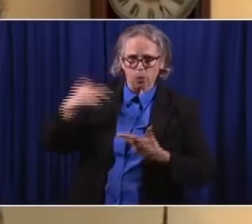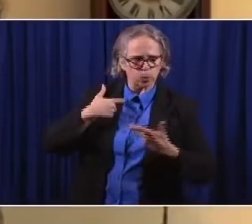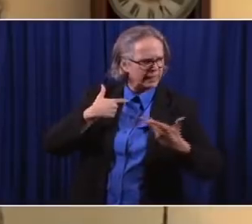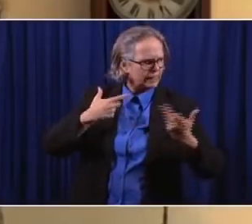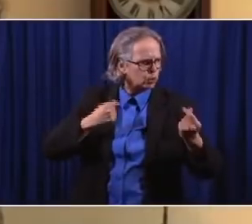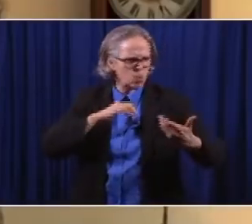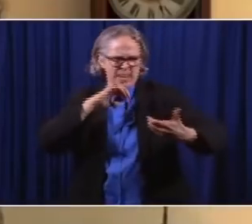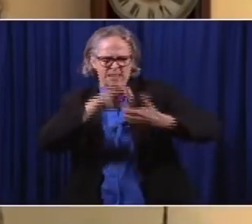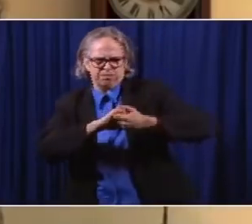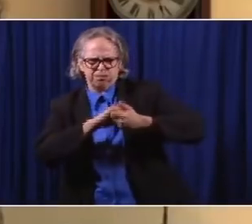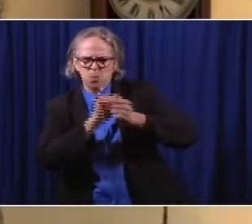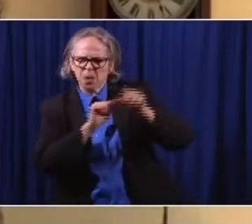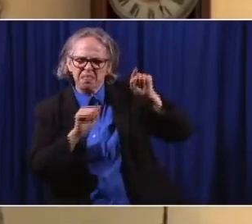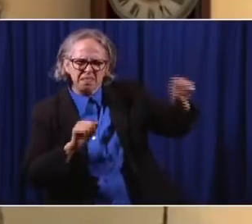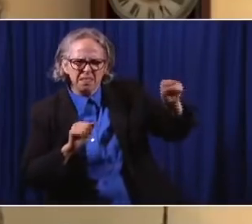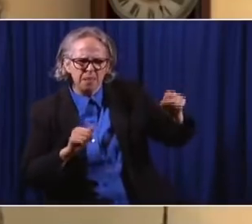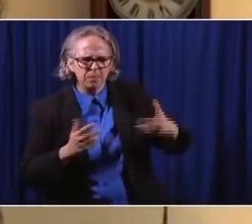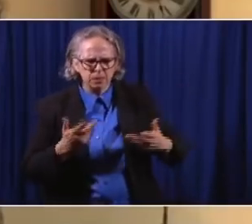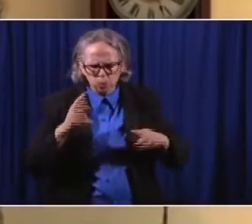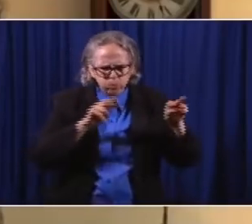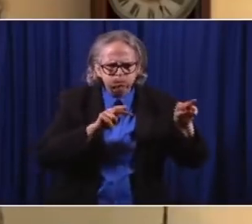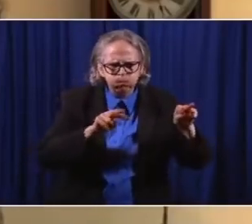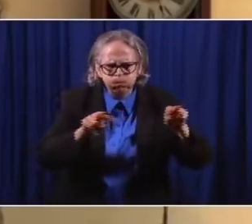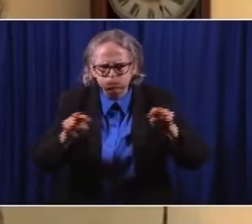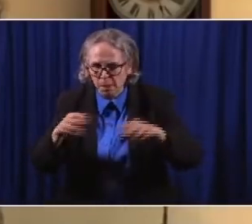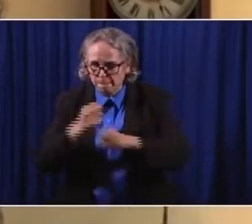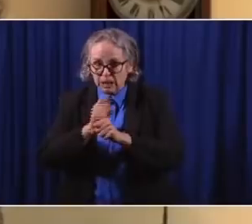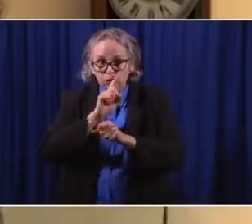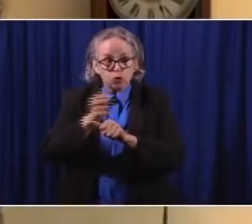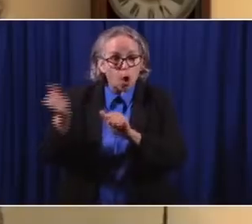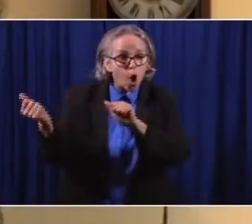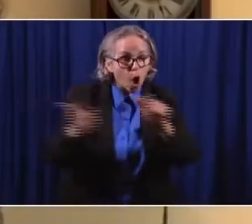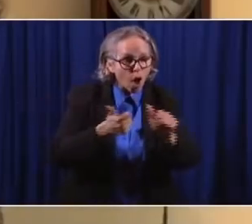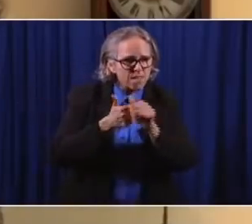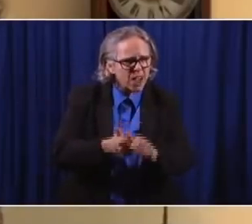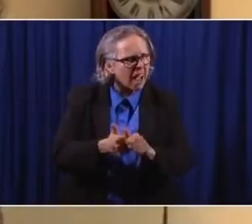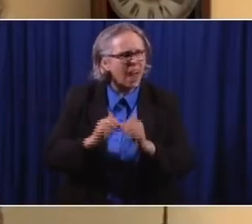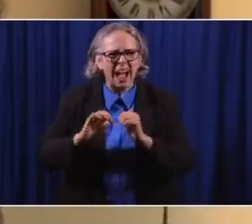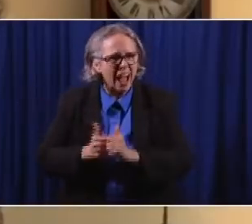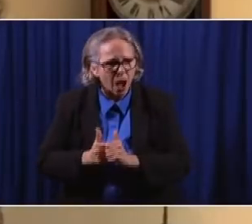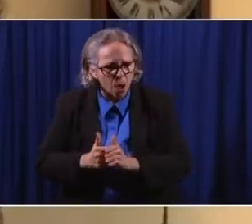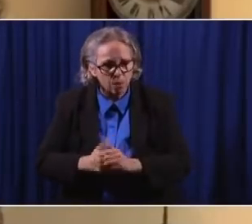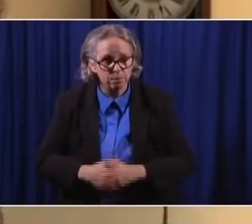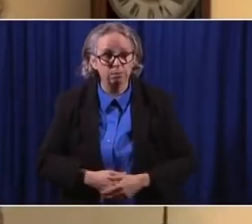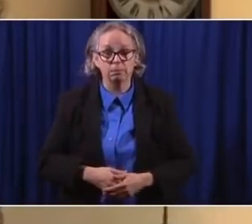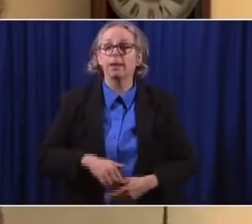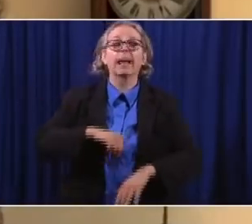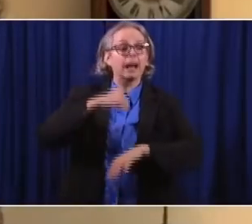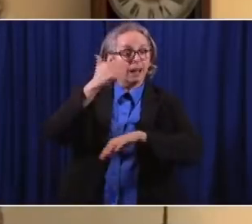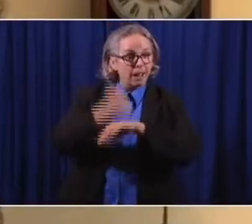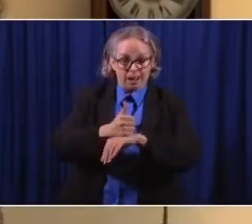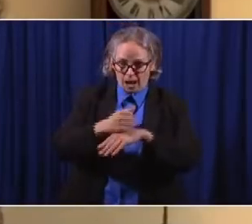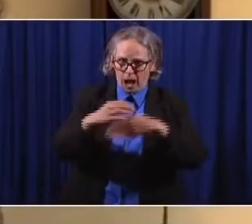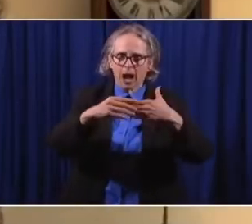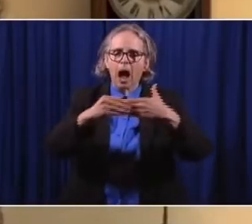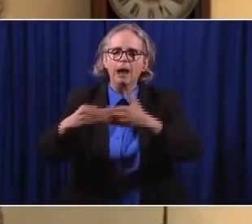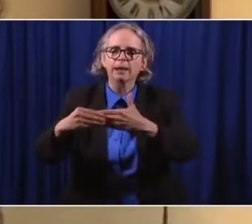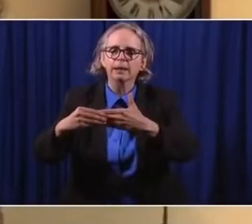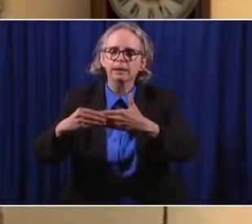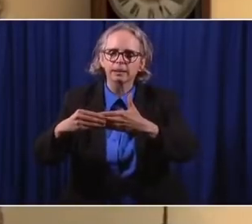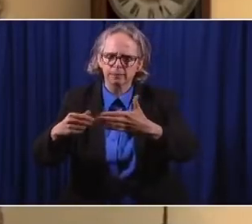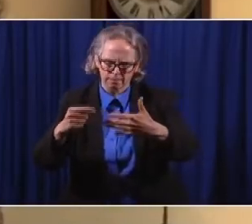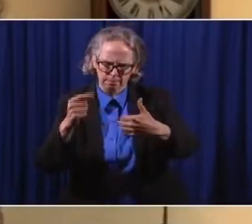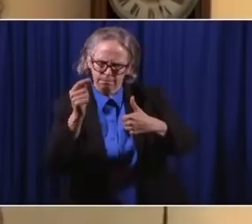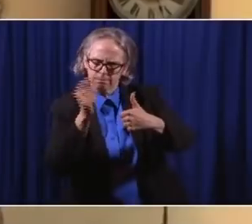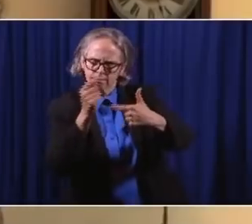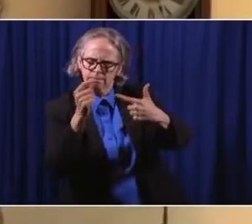unquote, or regulated, and how this was going to work. And they set forth guidelines, and we worked with them on